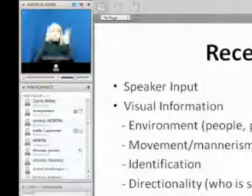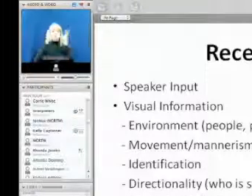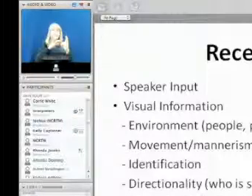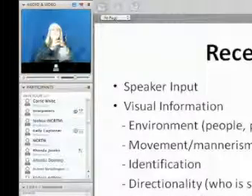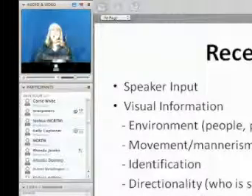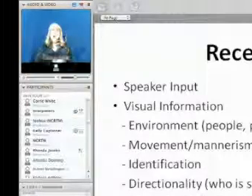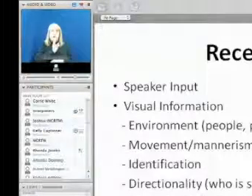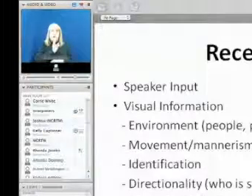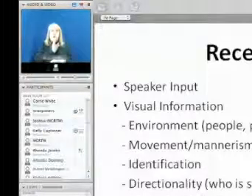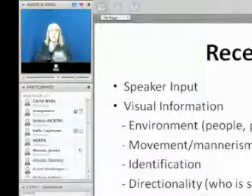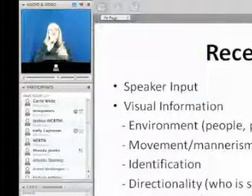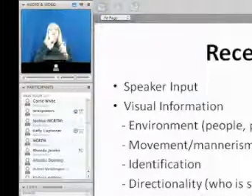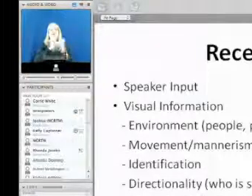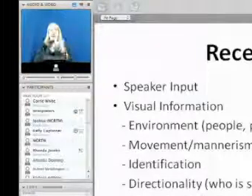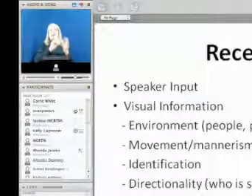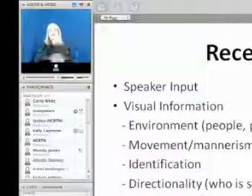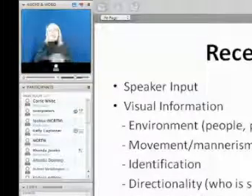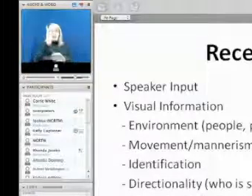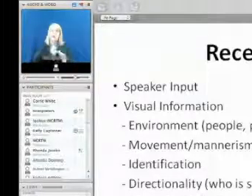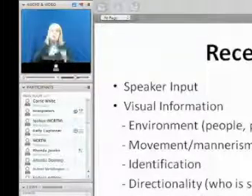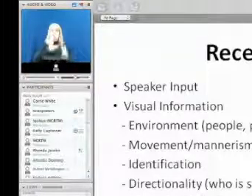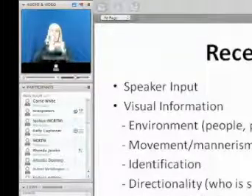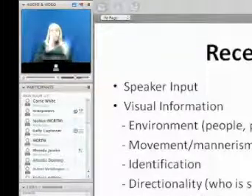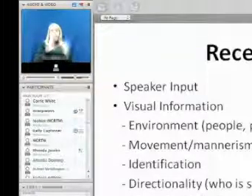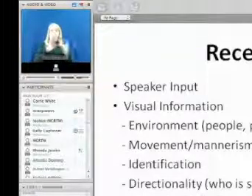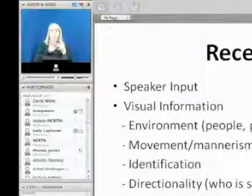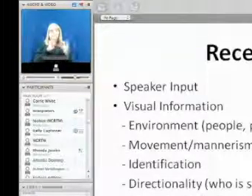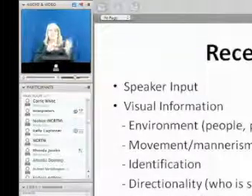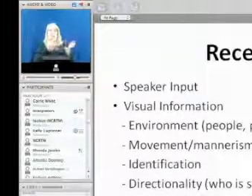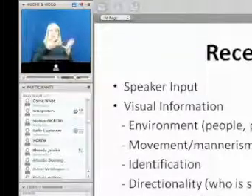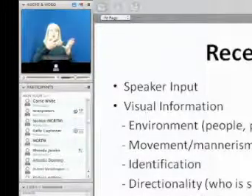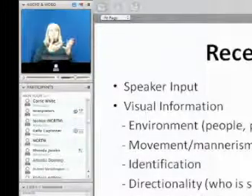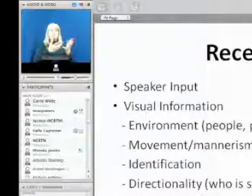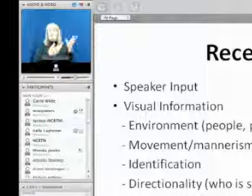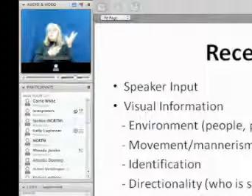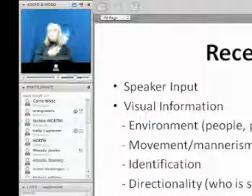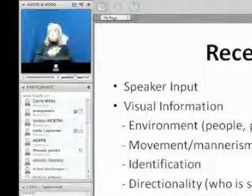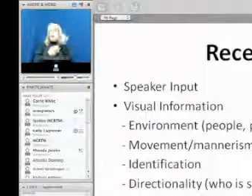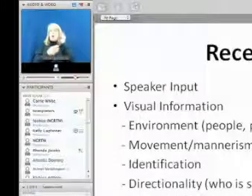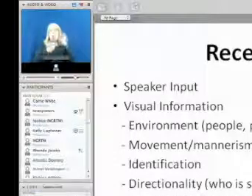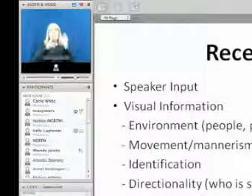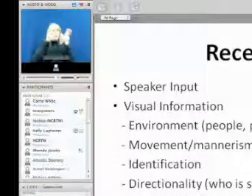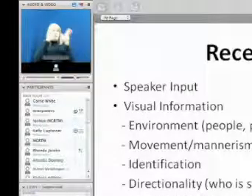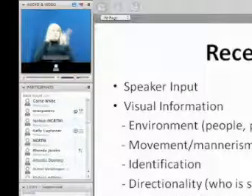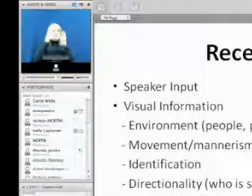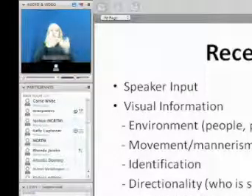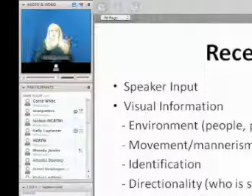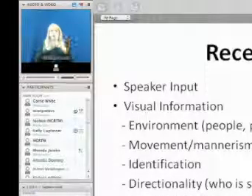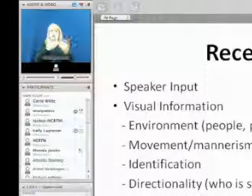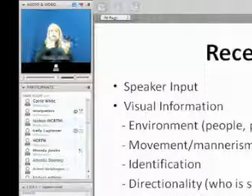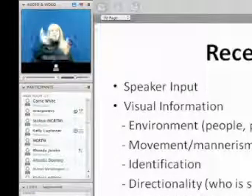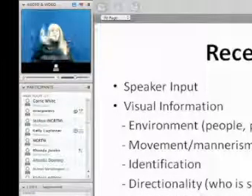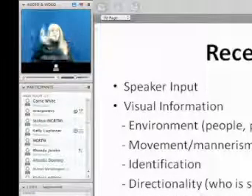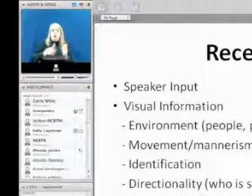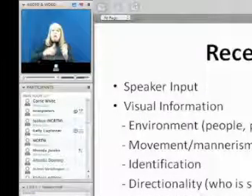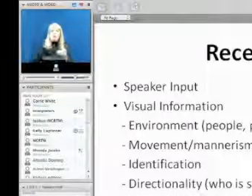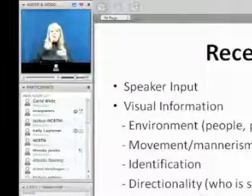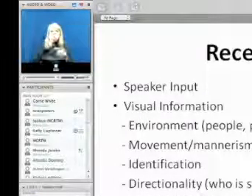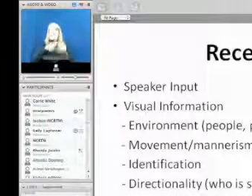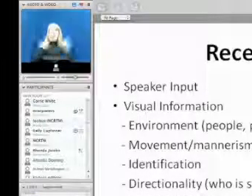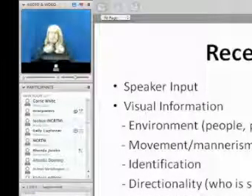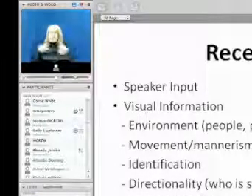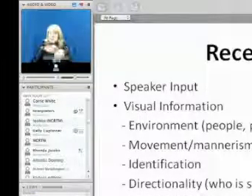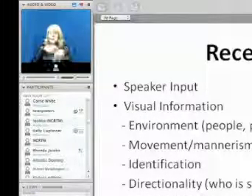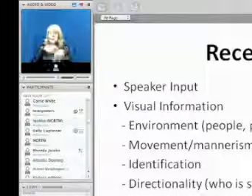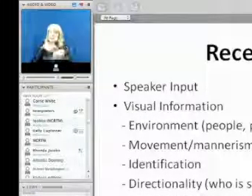happens at the sensory level. But one is taking in more than just what the speaker said. They're also taking in the visual